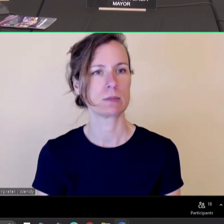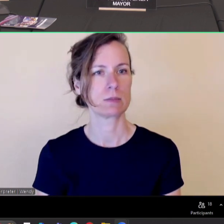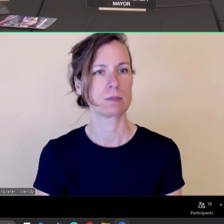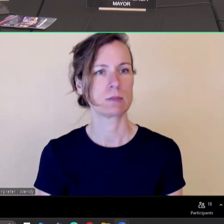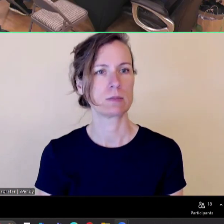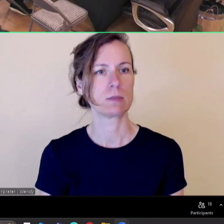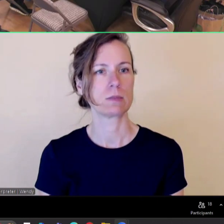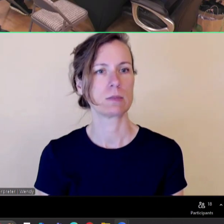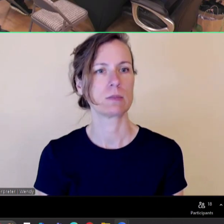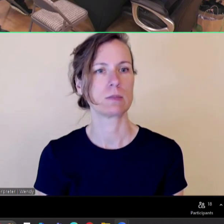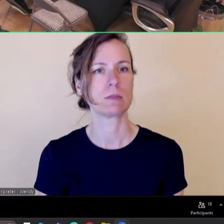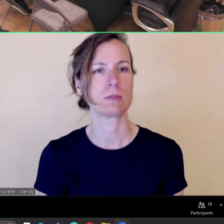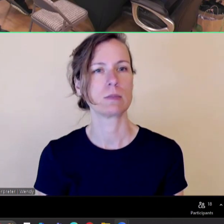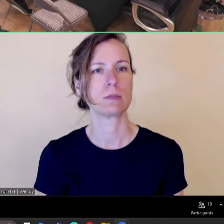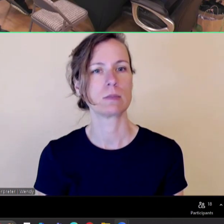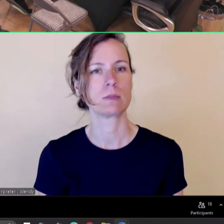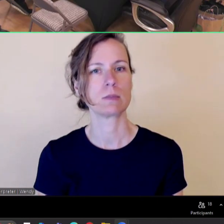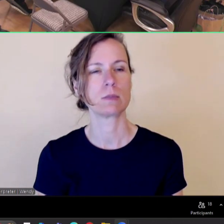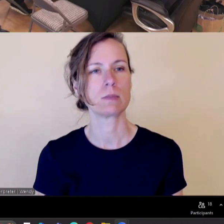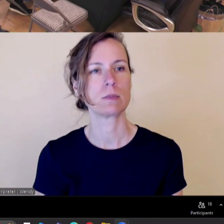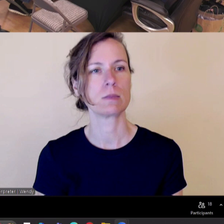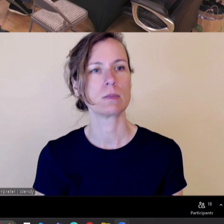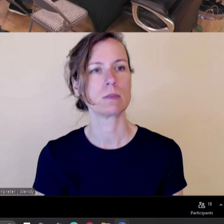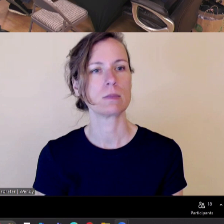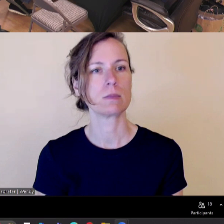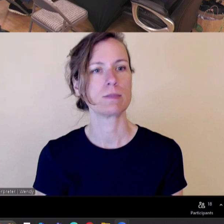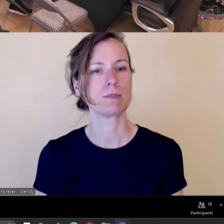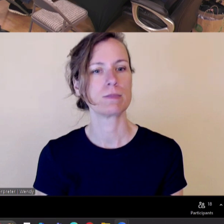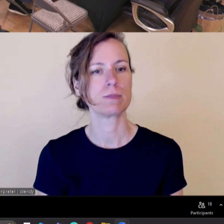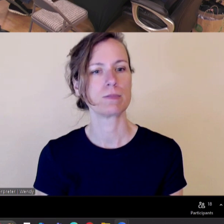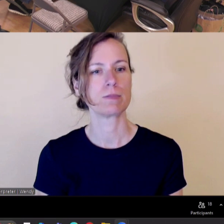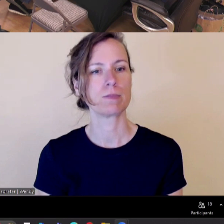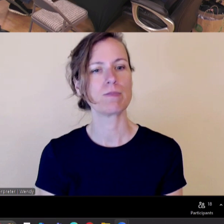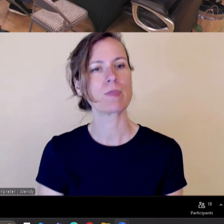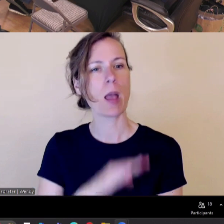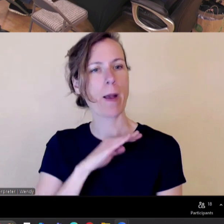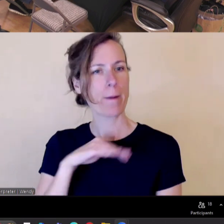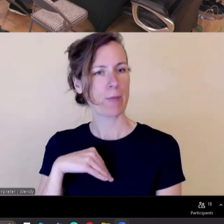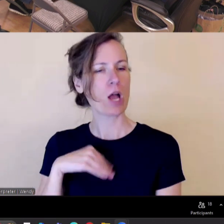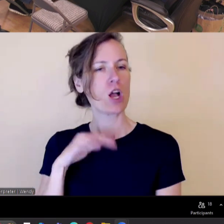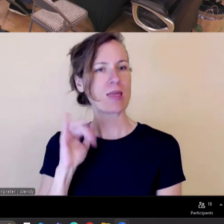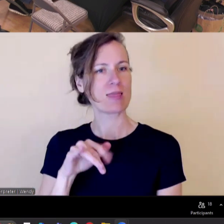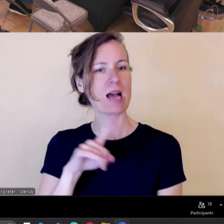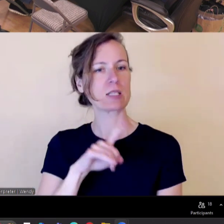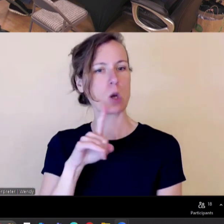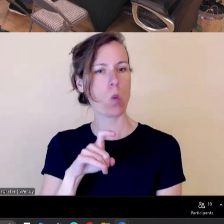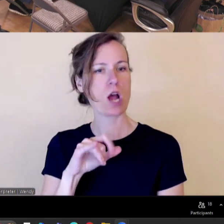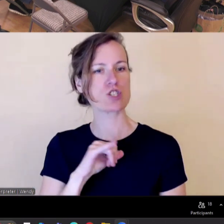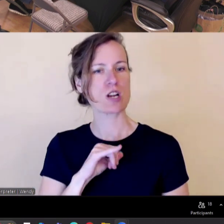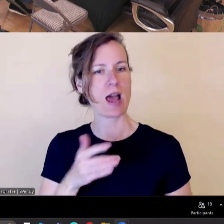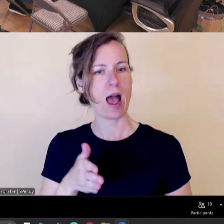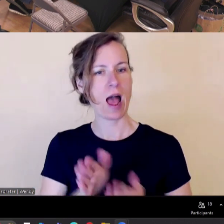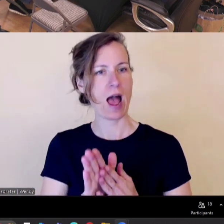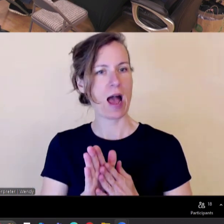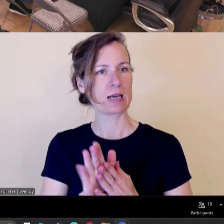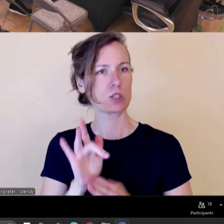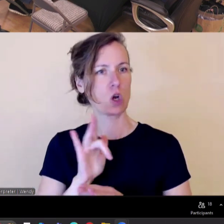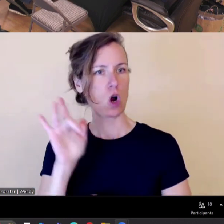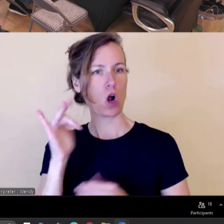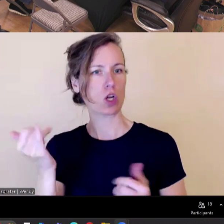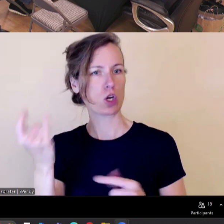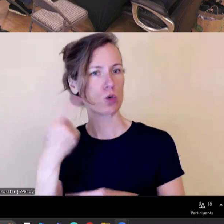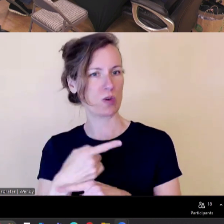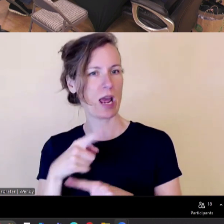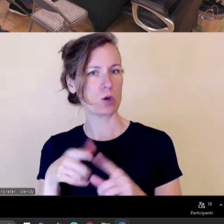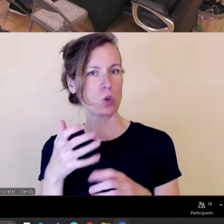With the particular violence we were doing. Mayor, that was the question that I posed earlier today to try to get that data. So it's not